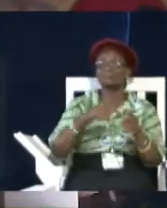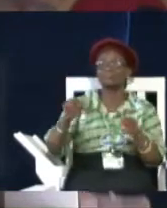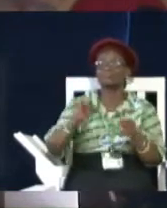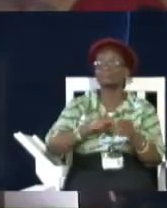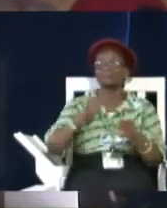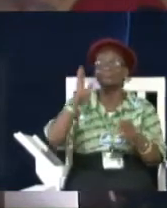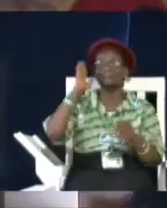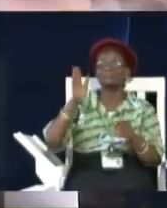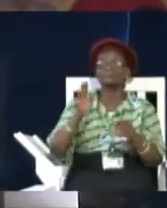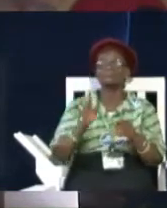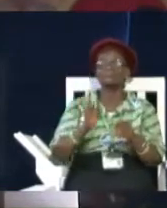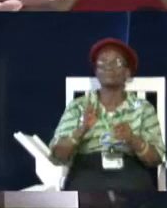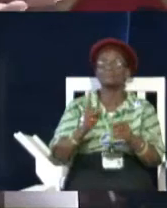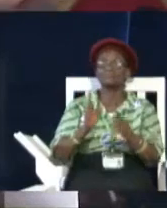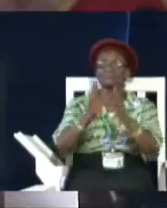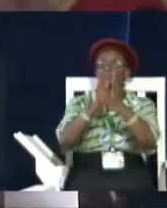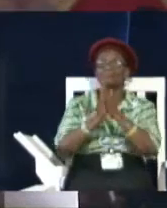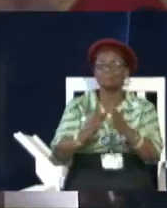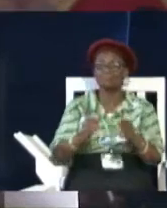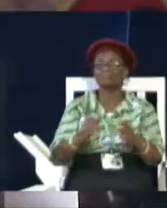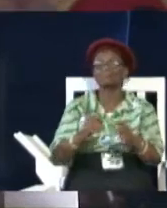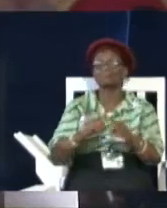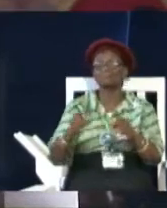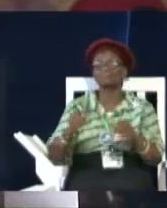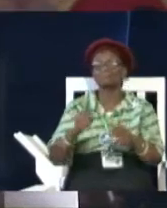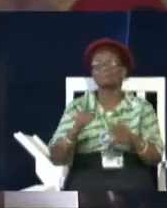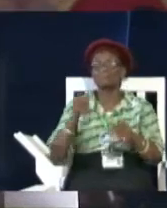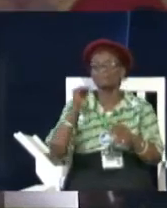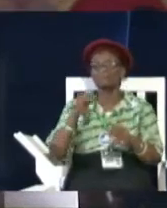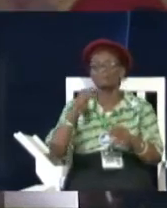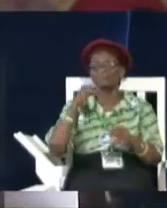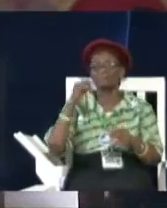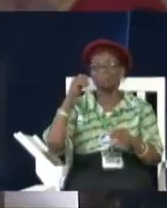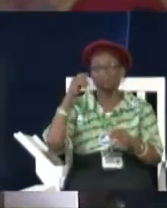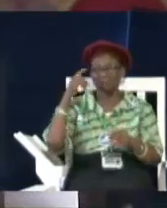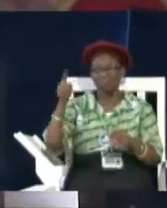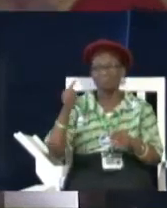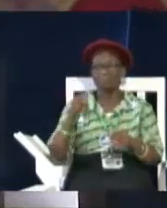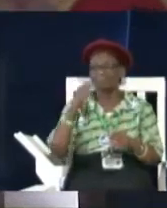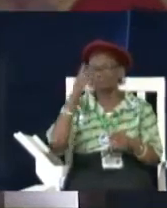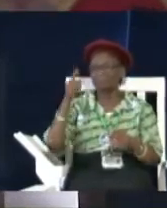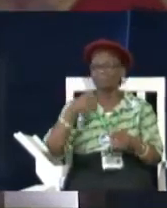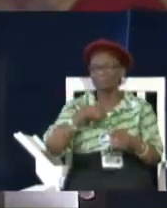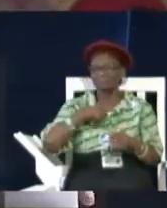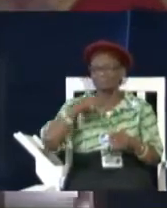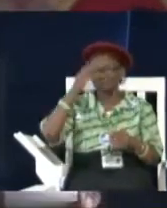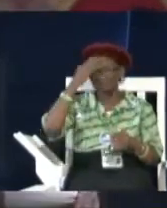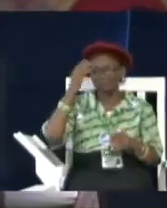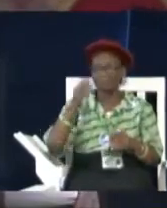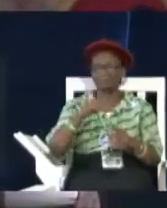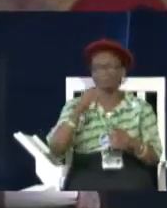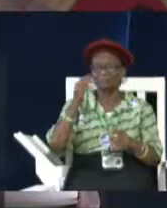I mean, I traveled all the way from Nigeria to South Korea. I knew why I came.